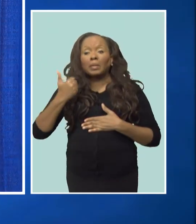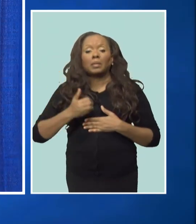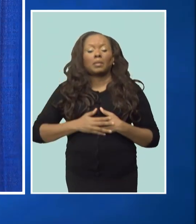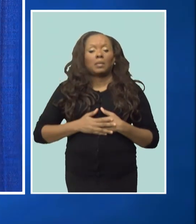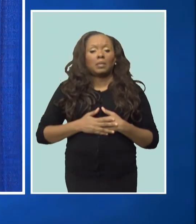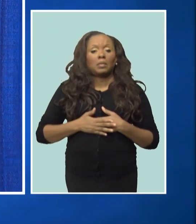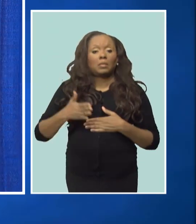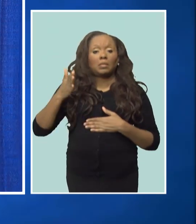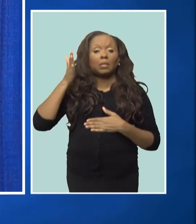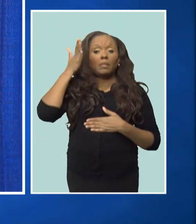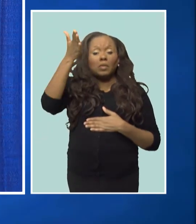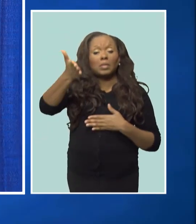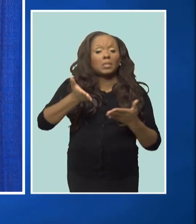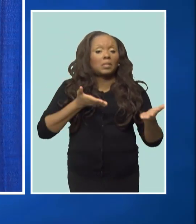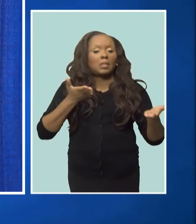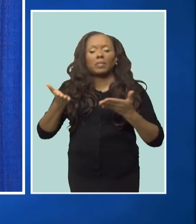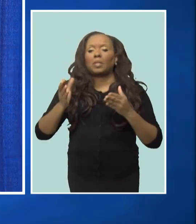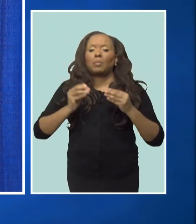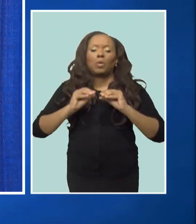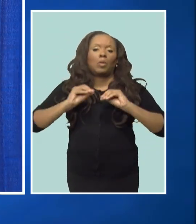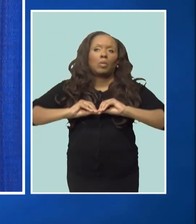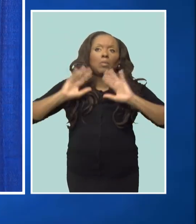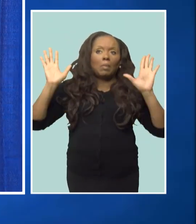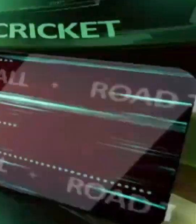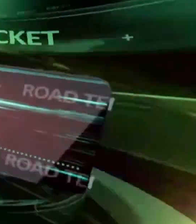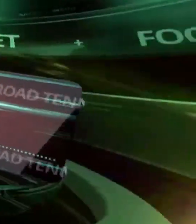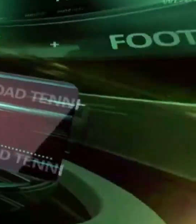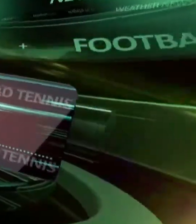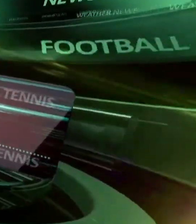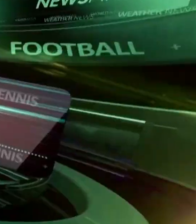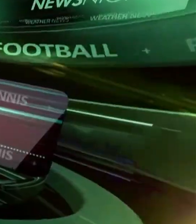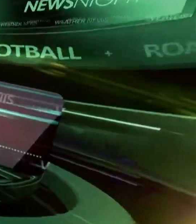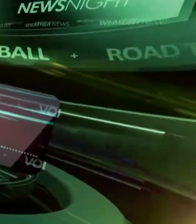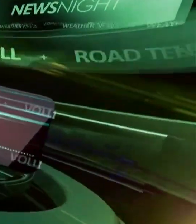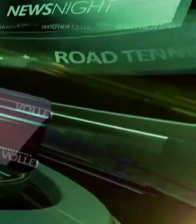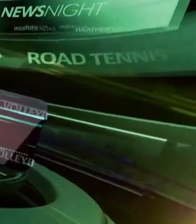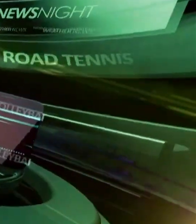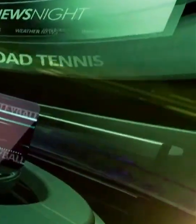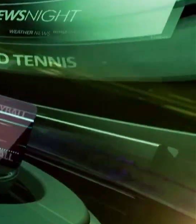of service is brighter than ever.